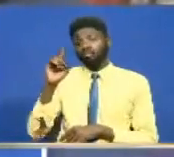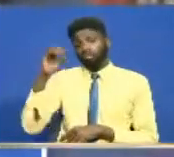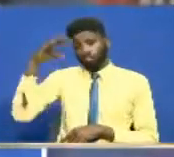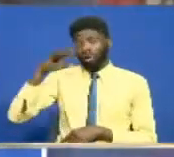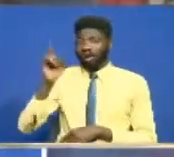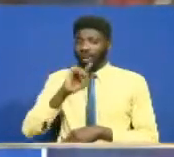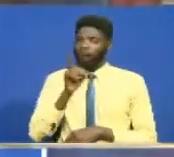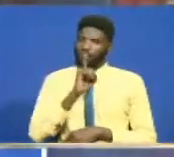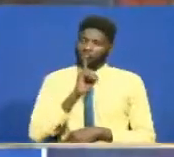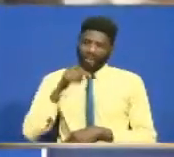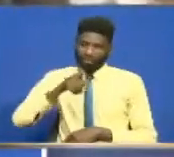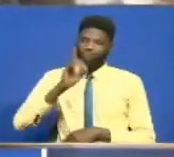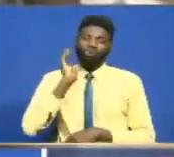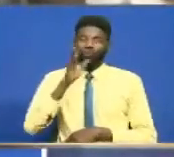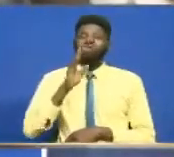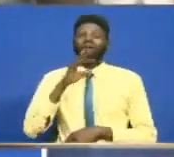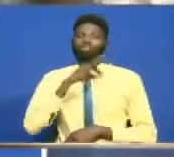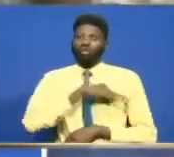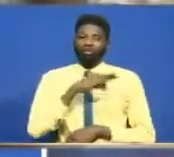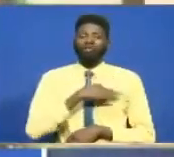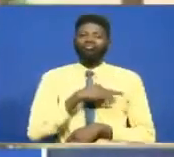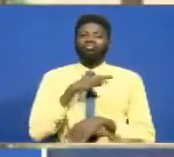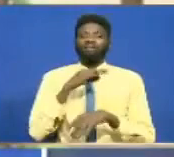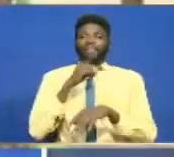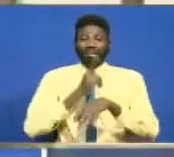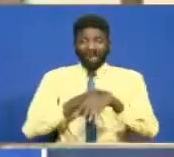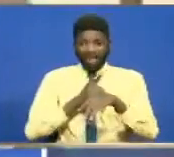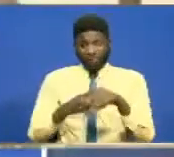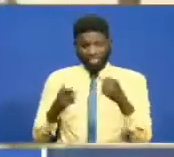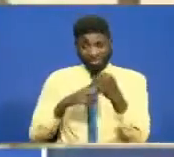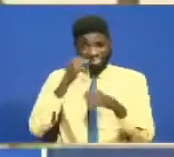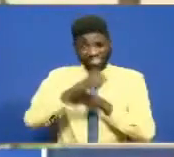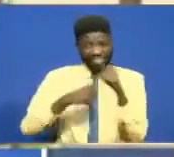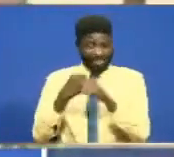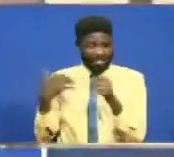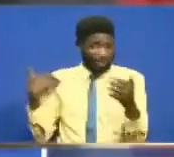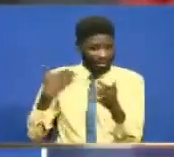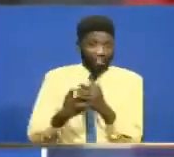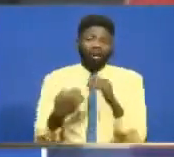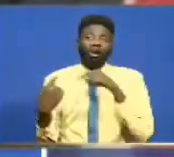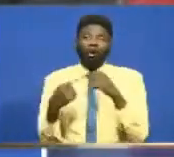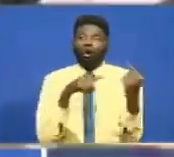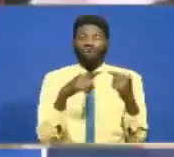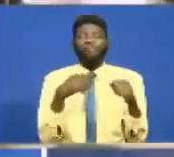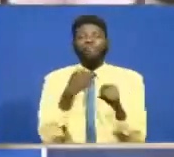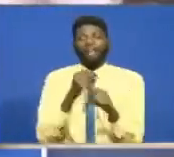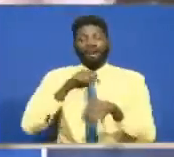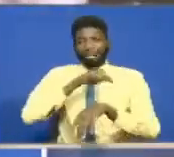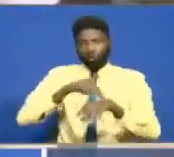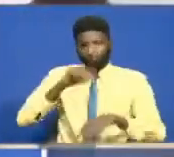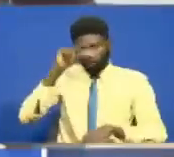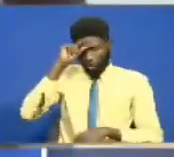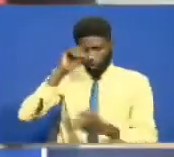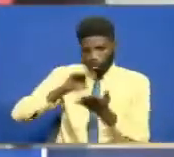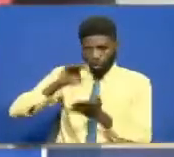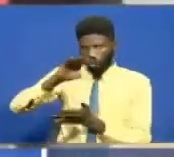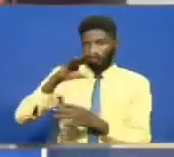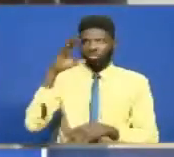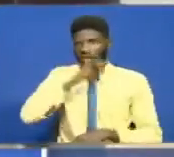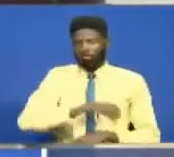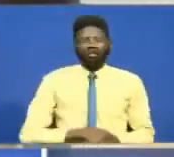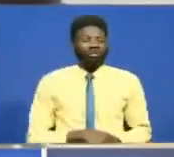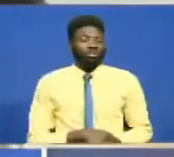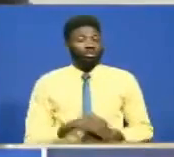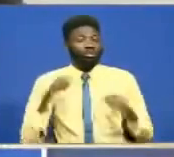after 7 years of lack of substantive leadership, which has denied the lucrative sector funding from the national government. Uchaguzi wa leo naona iko